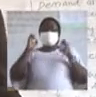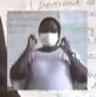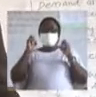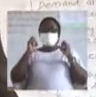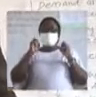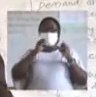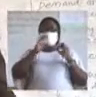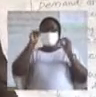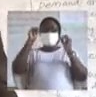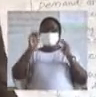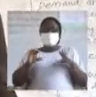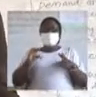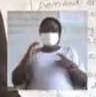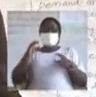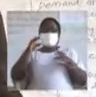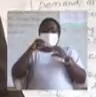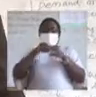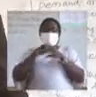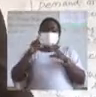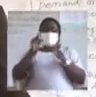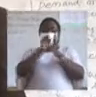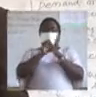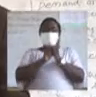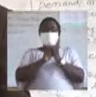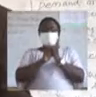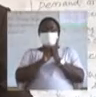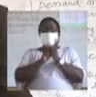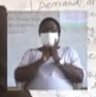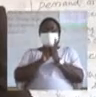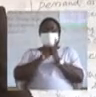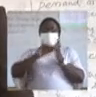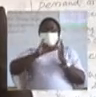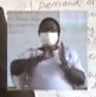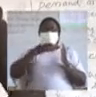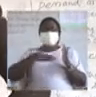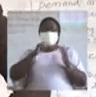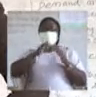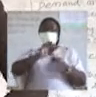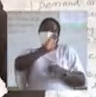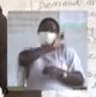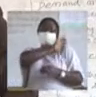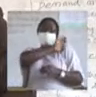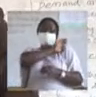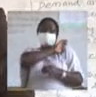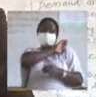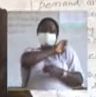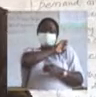Staff Union of Secondary Schools in Edo State. I'm Pastor Idahusa Noma.